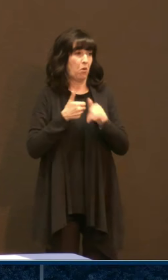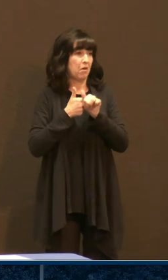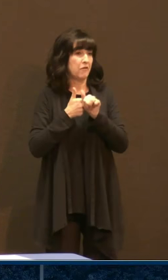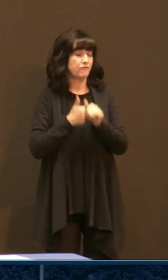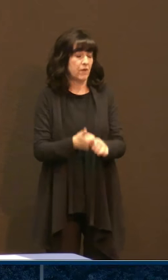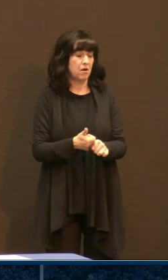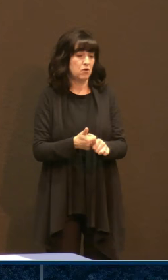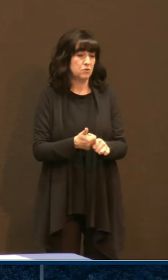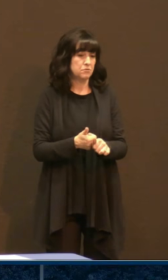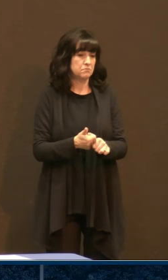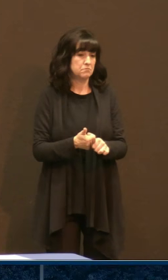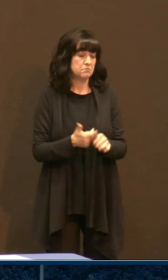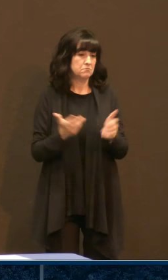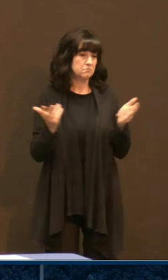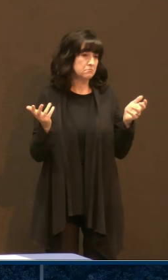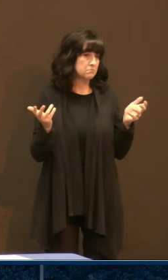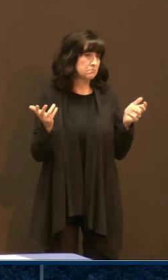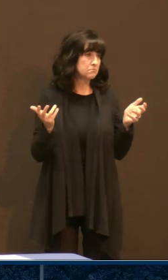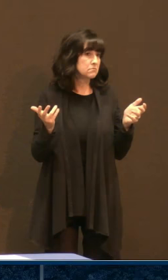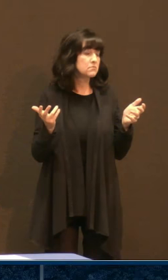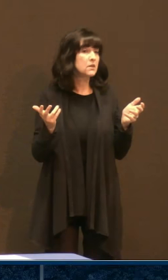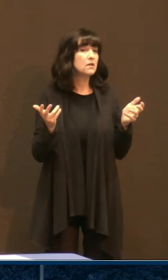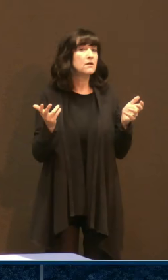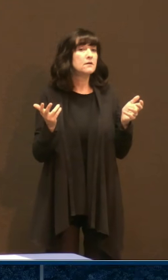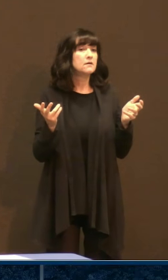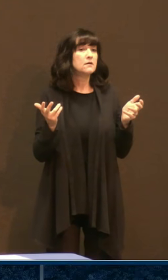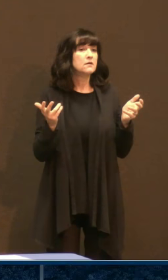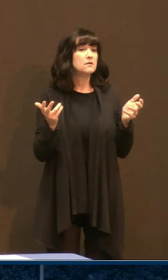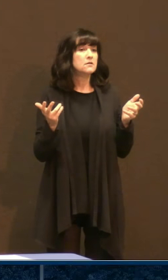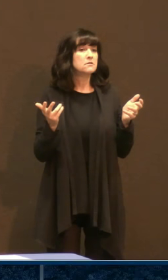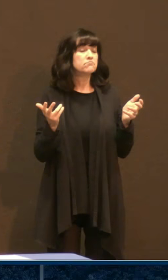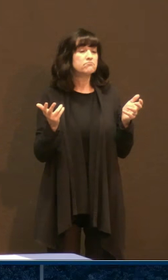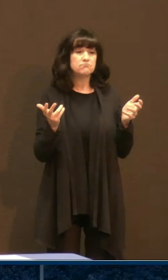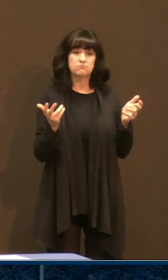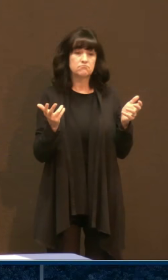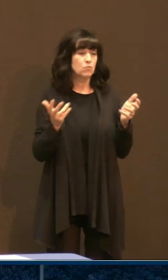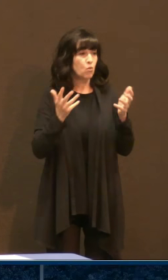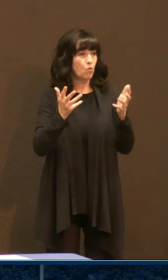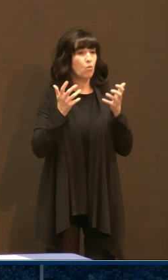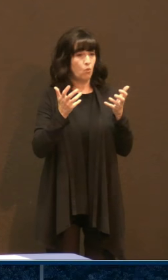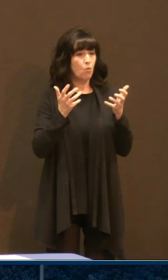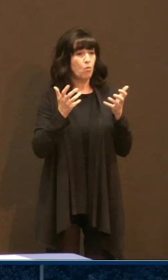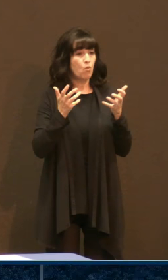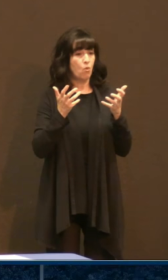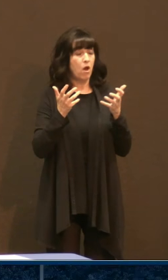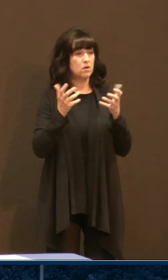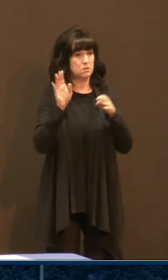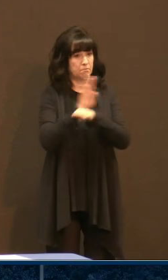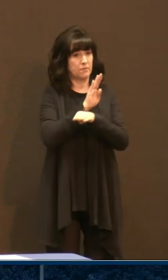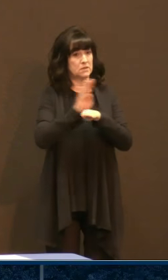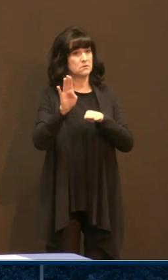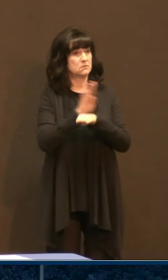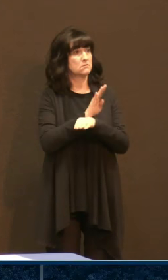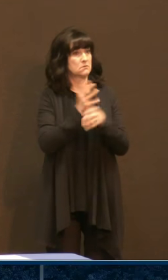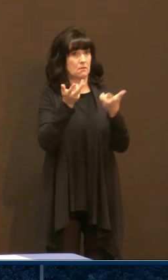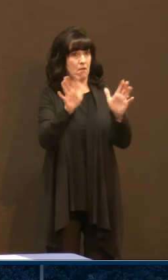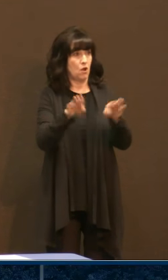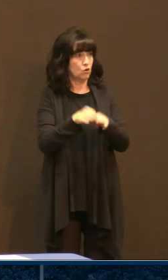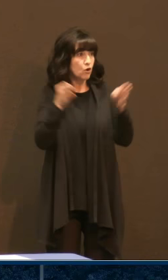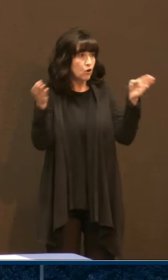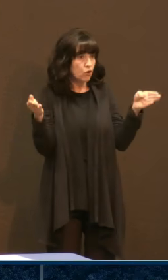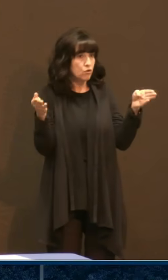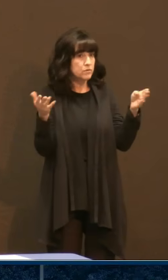weeks ahead to create conditions where businesses can actually be open is